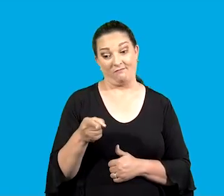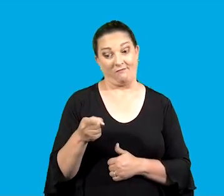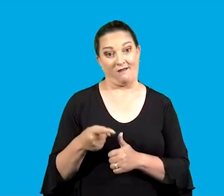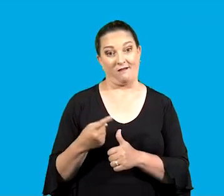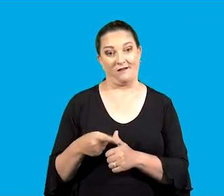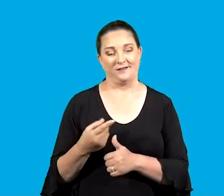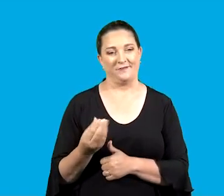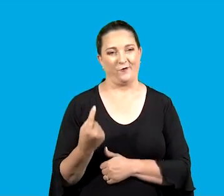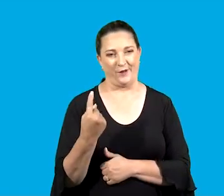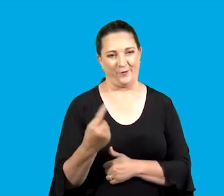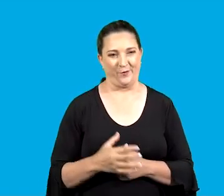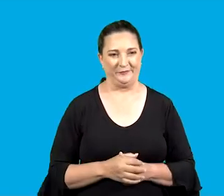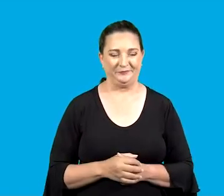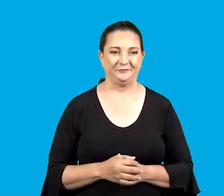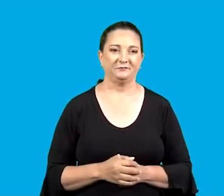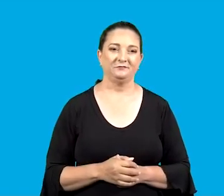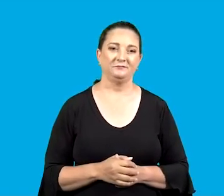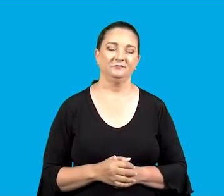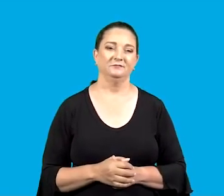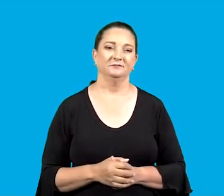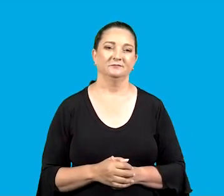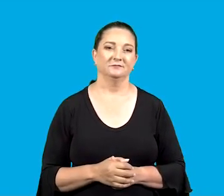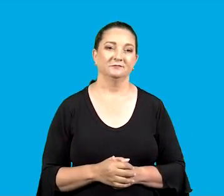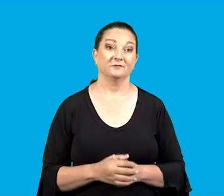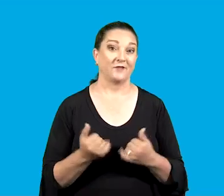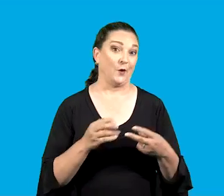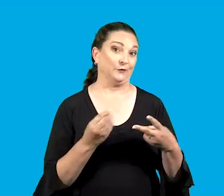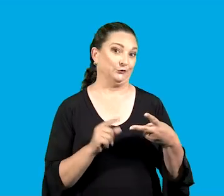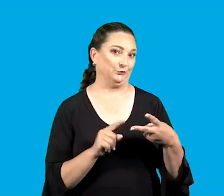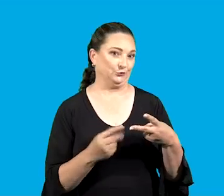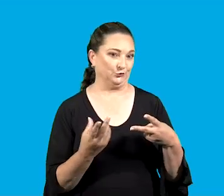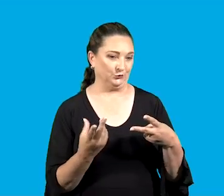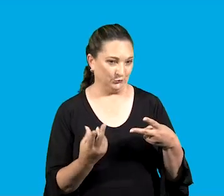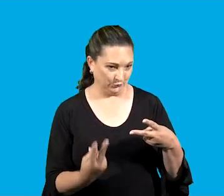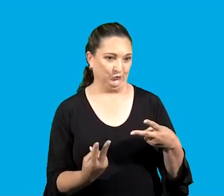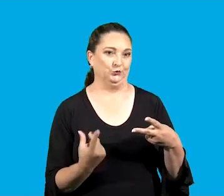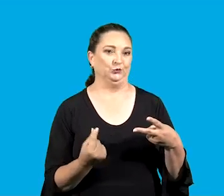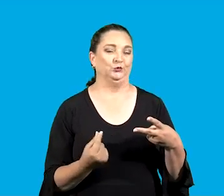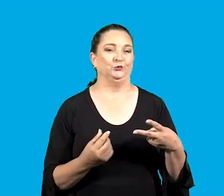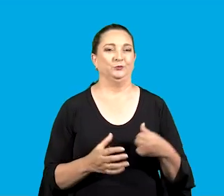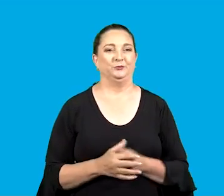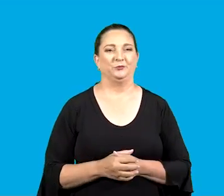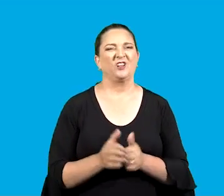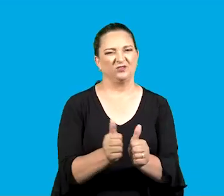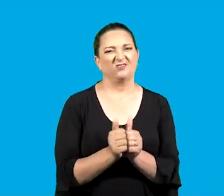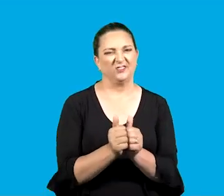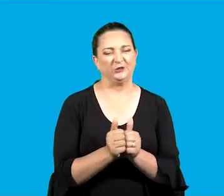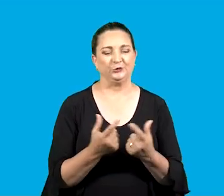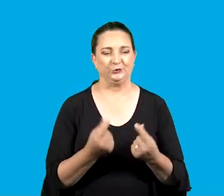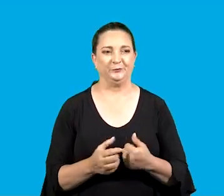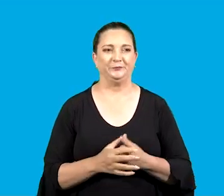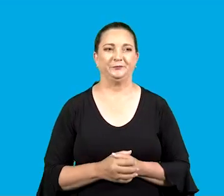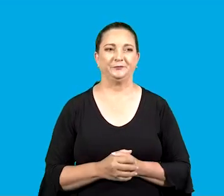13,020. That is my answer to number 1. We good? Should I go on to number 2? Let's do number 2 together then. Let us